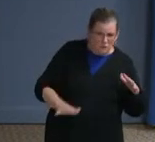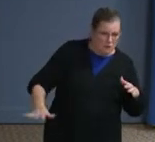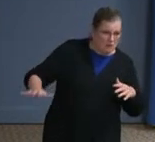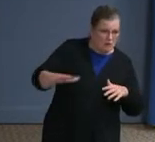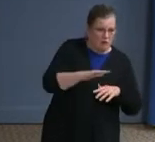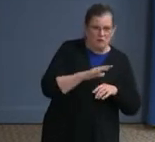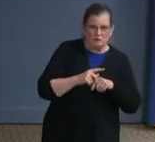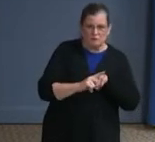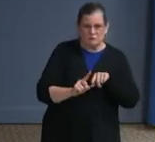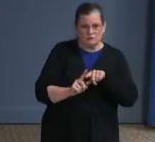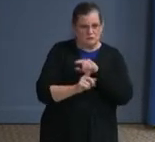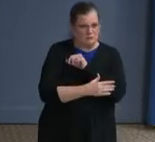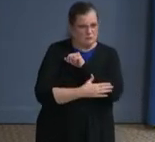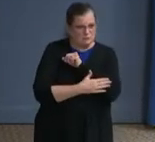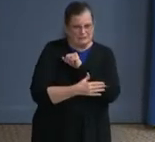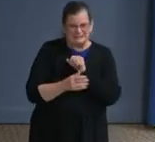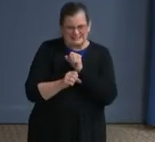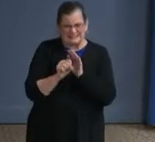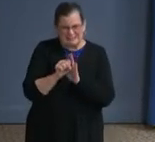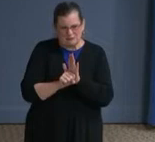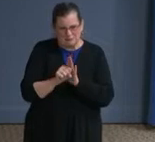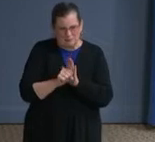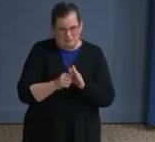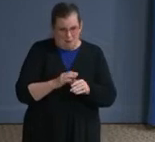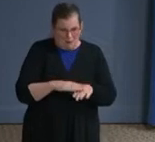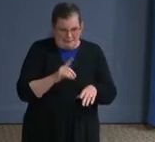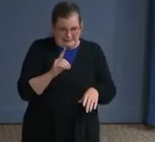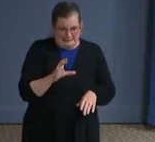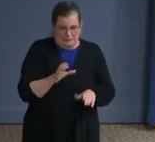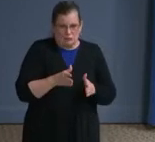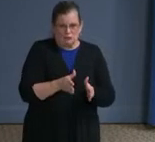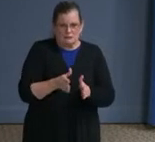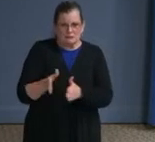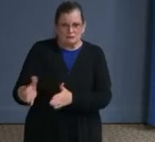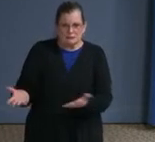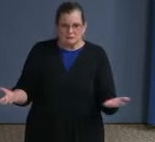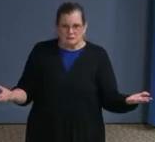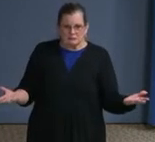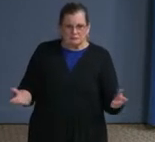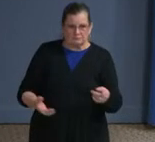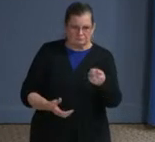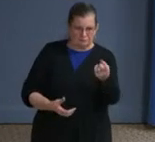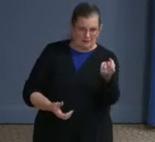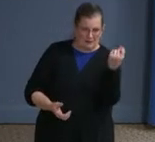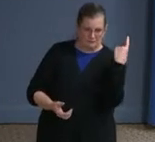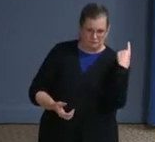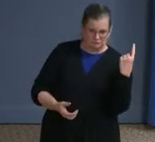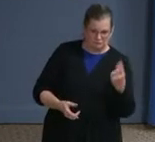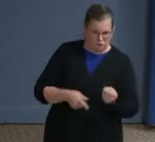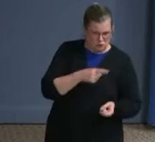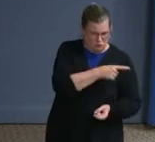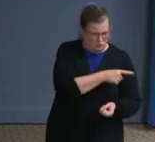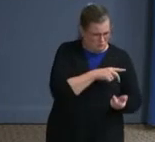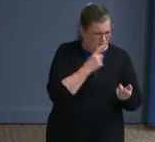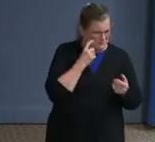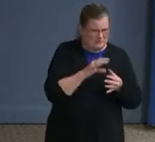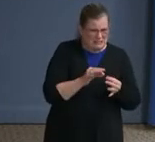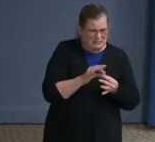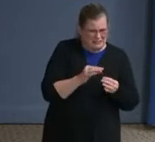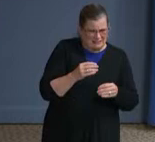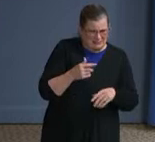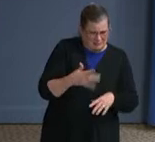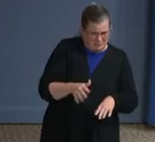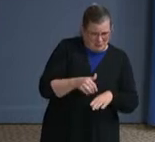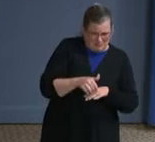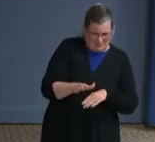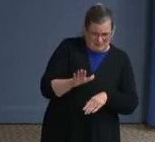I may ask one more question. You mentioned that this is the end of the year and anything that's going to get in needs to get in by December 1st.